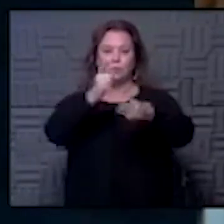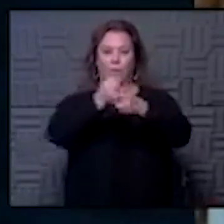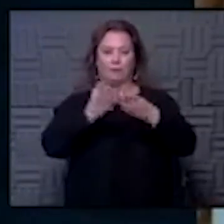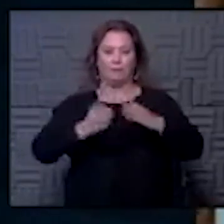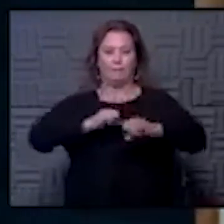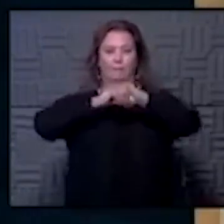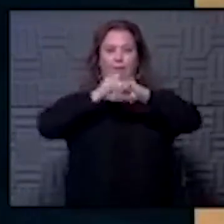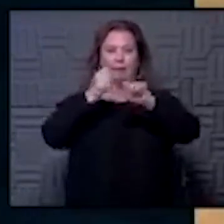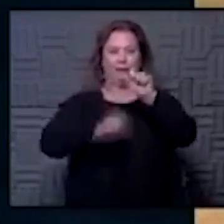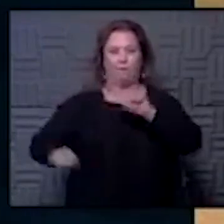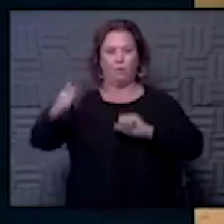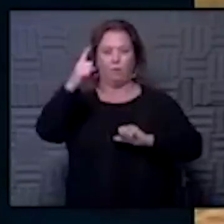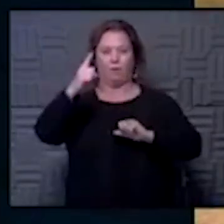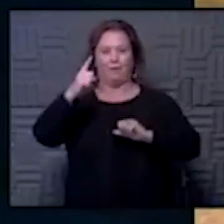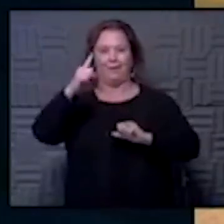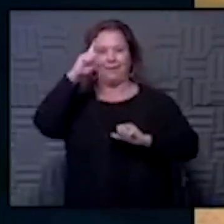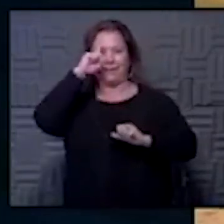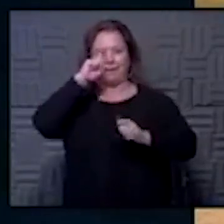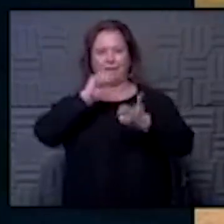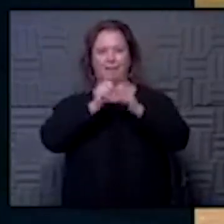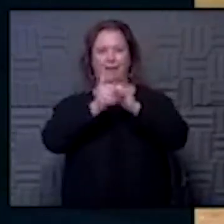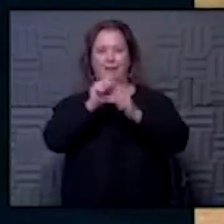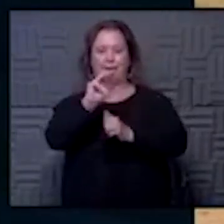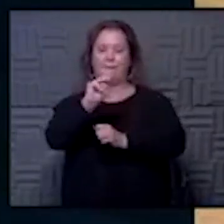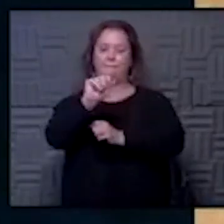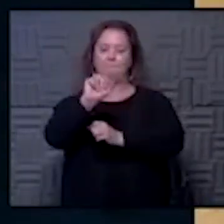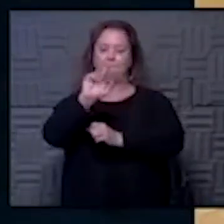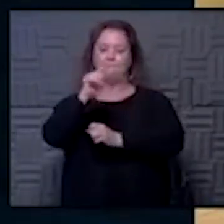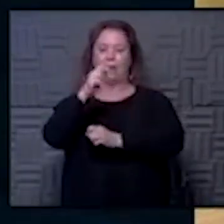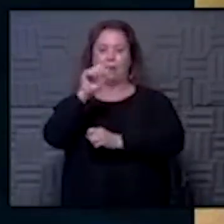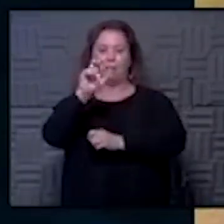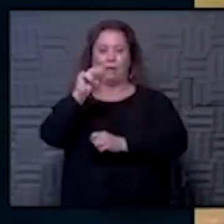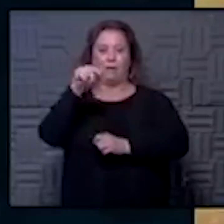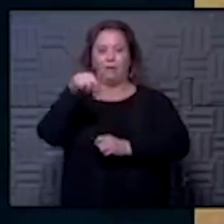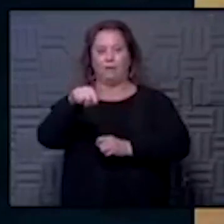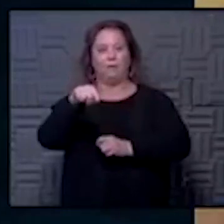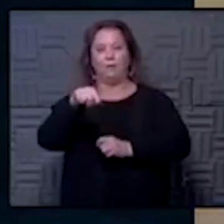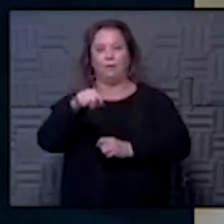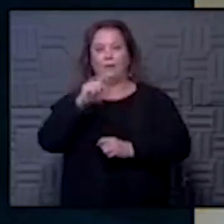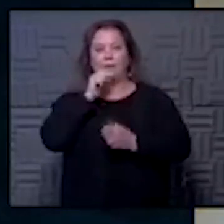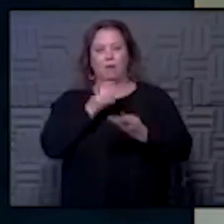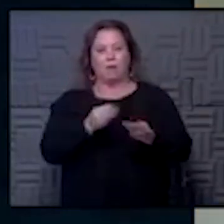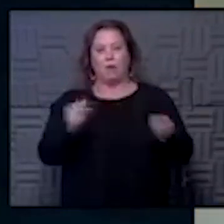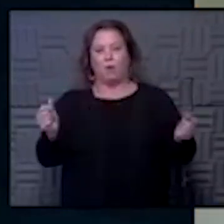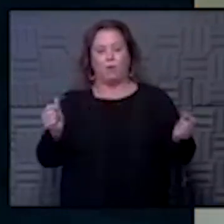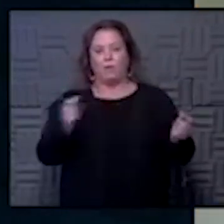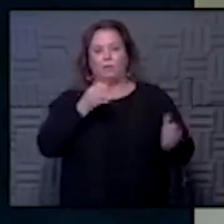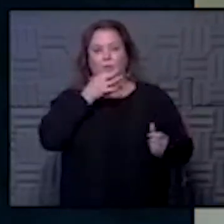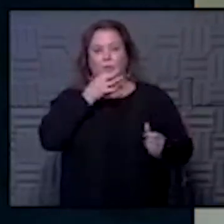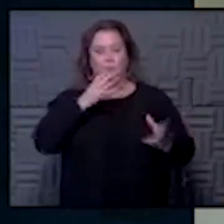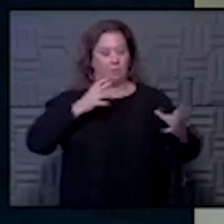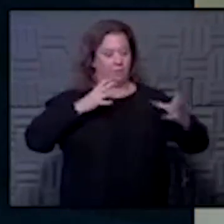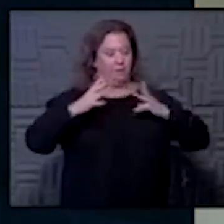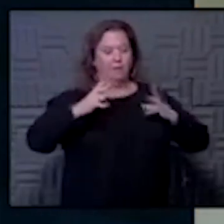protect everyone. Think of it like a marathon. This is a marathon, and it's not going to go away anytime soon. And with the holidays,